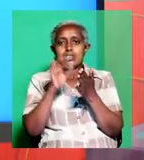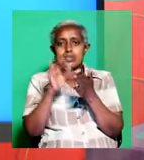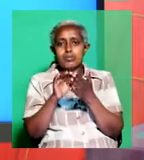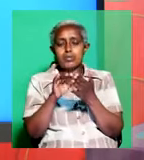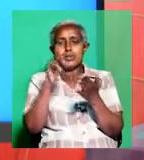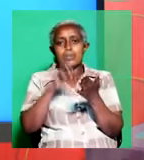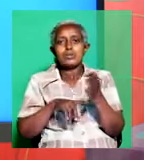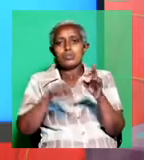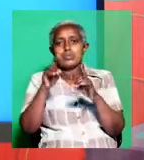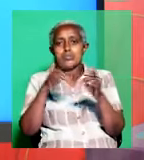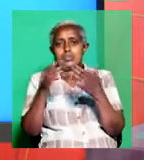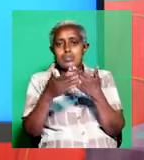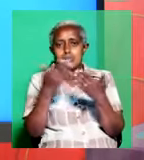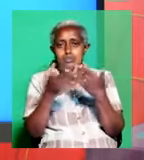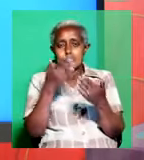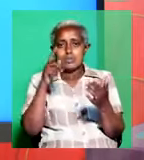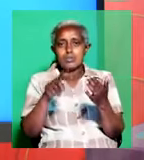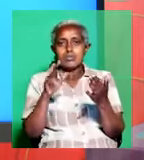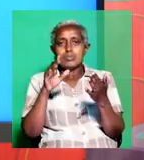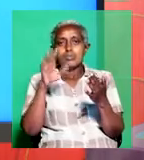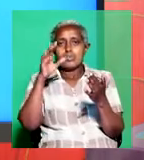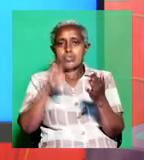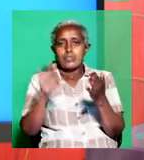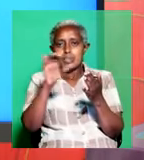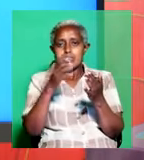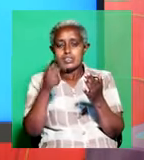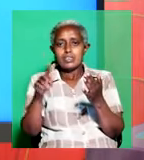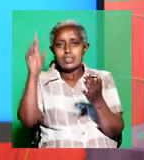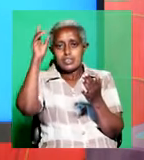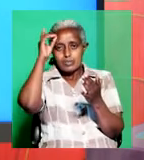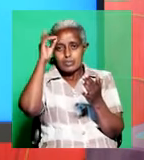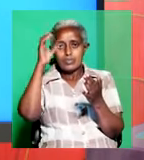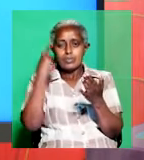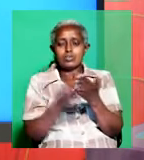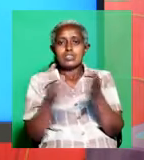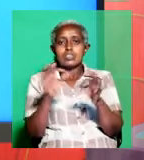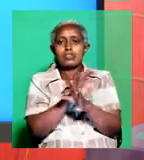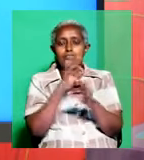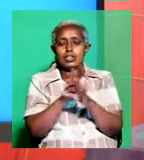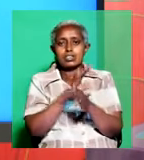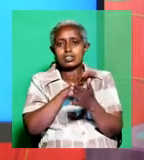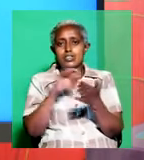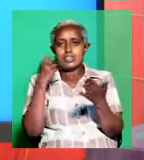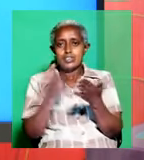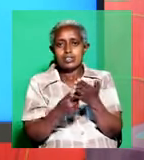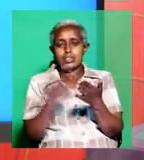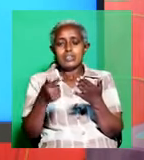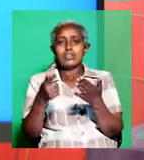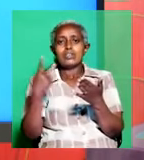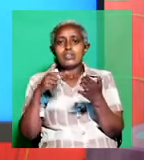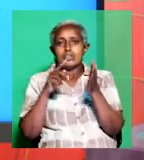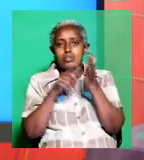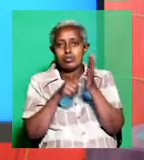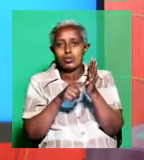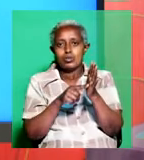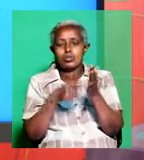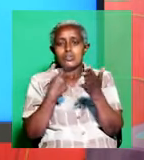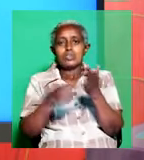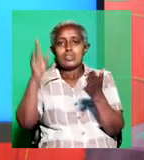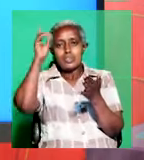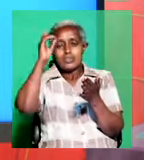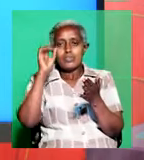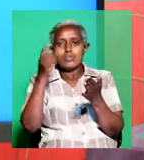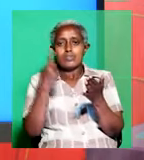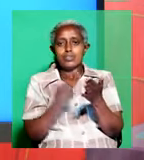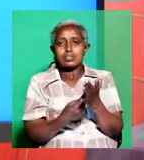what we do is simply we need to find the derivative of this function, and then we seek the point where the